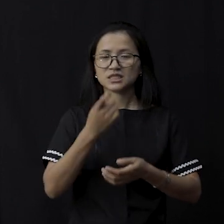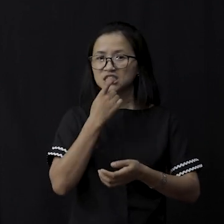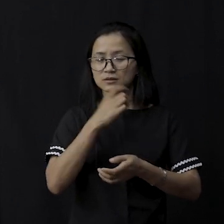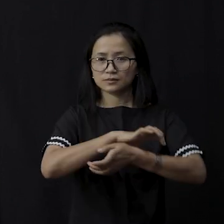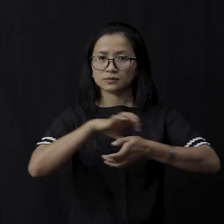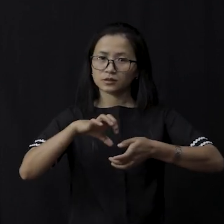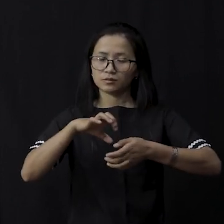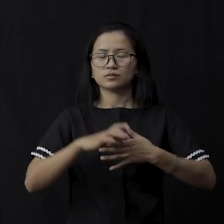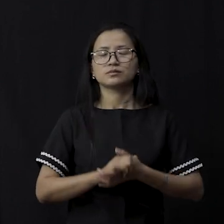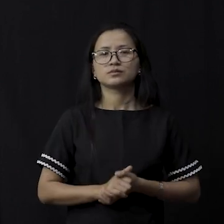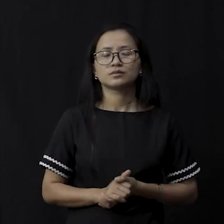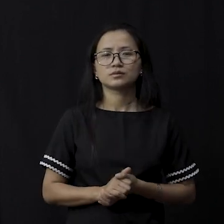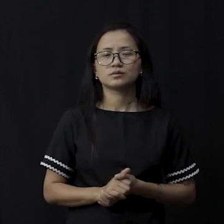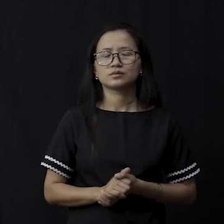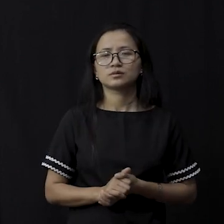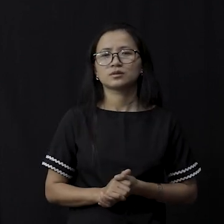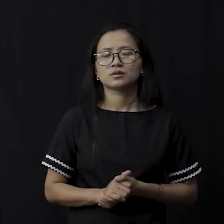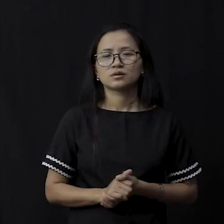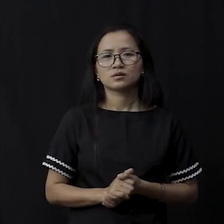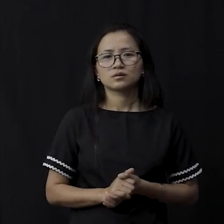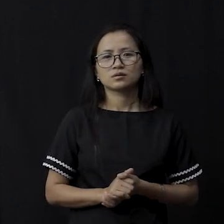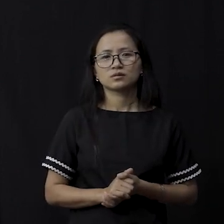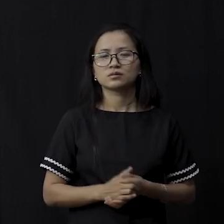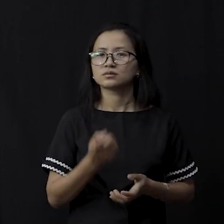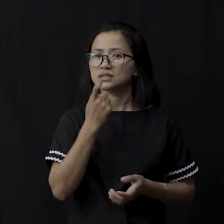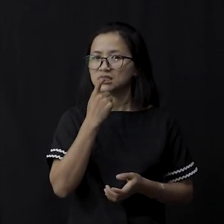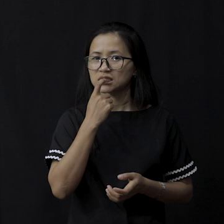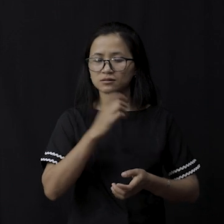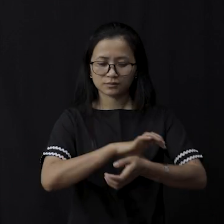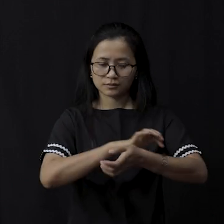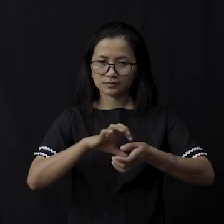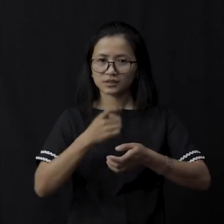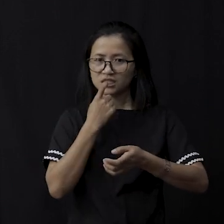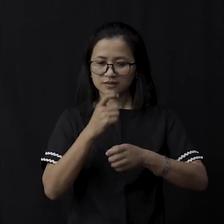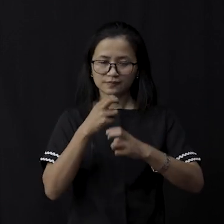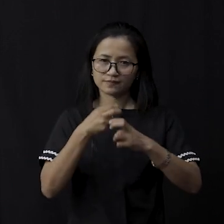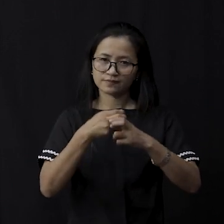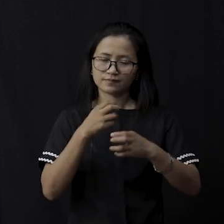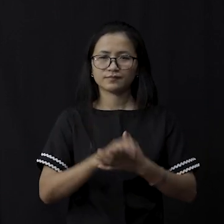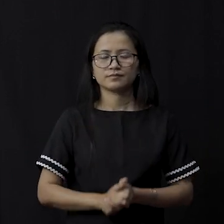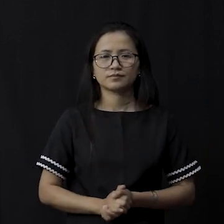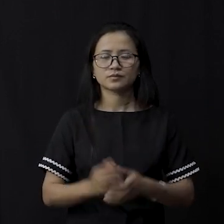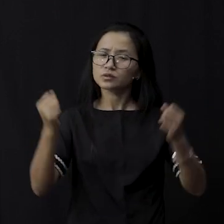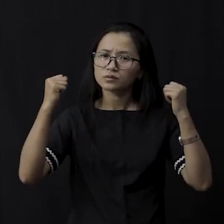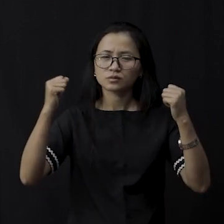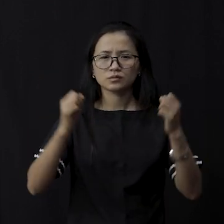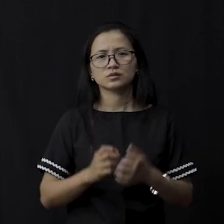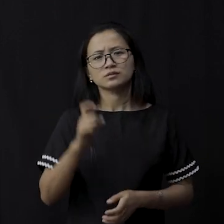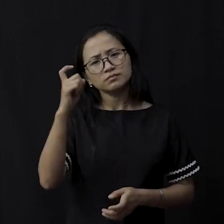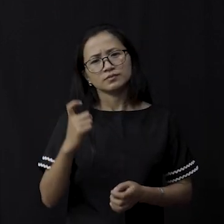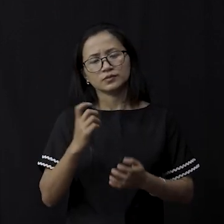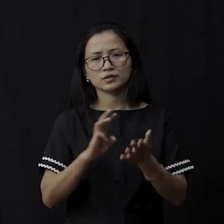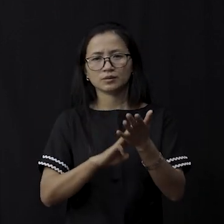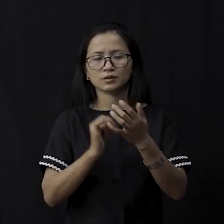of nutrients called the minerals, okay, and our teeth and our bones, to keep our bones and teeth strong, we need minerals. There are